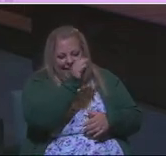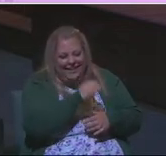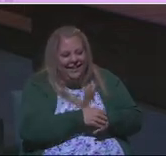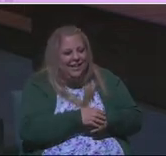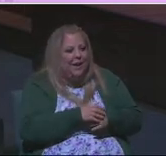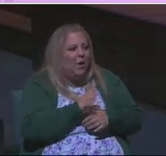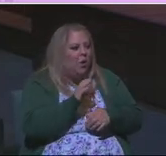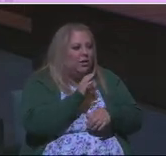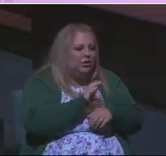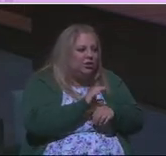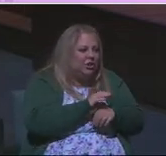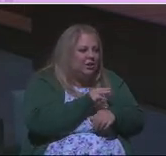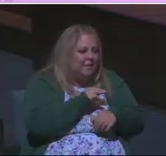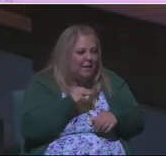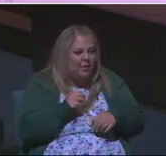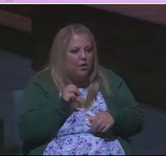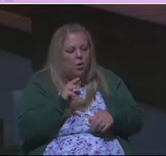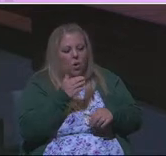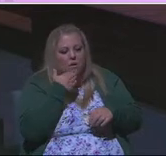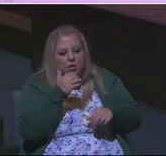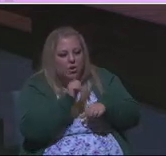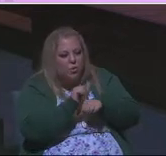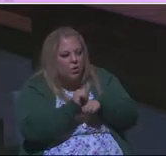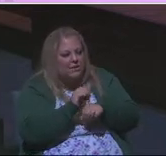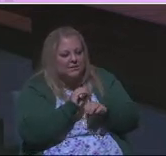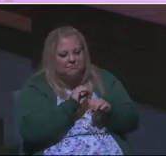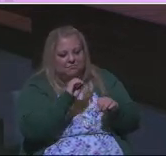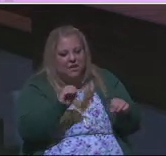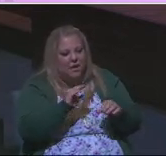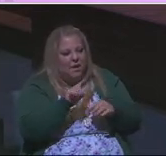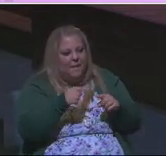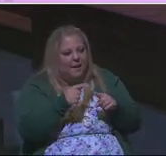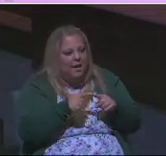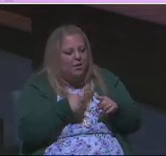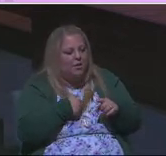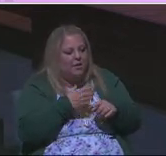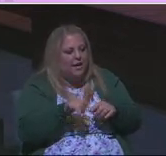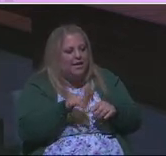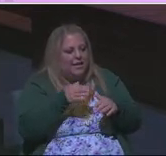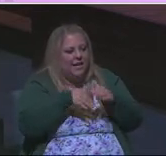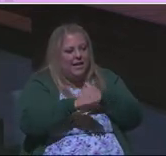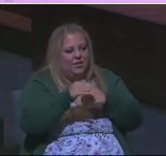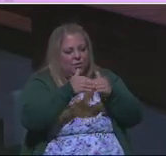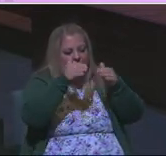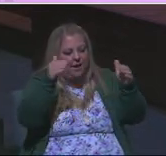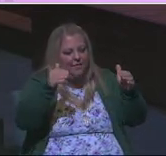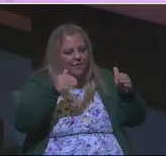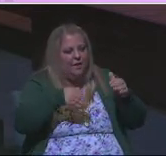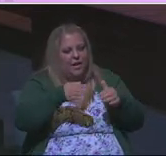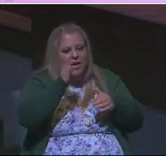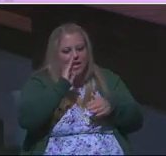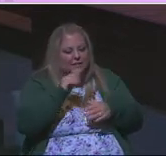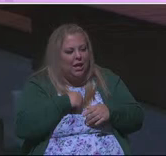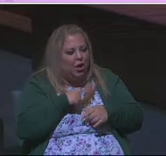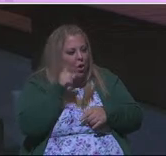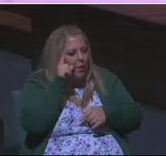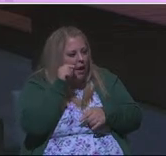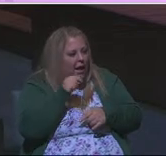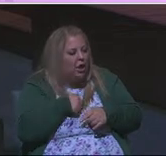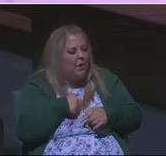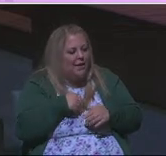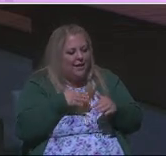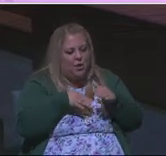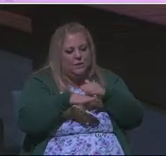member. It's not about your good works, because there'll never be enough good works to get you into heaven. It's not, God's not going to wink at you and let you slide